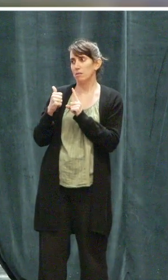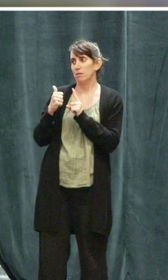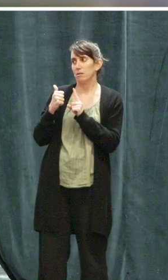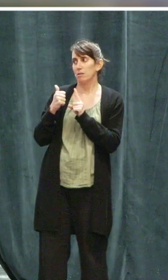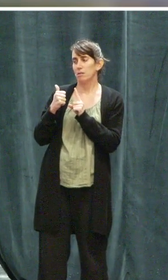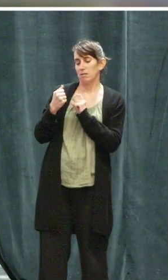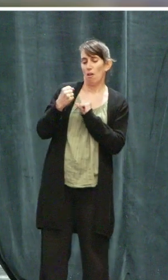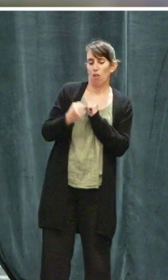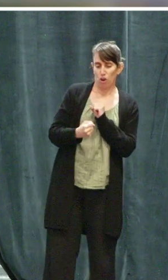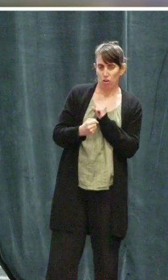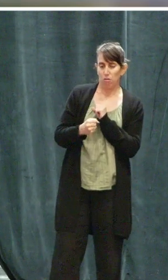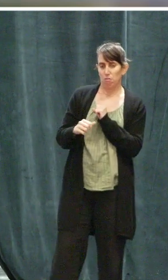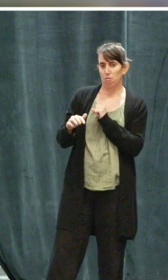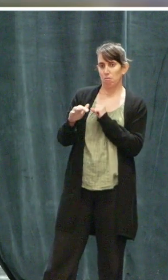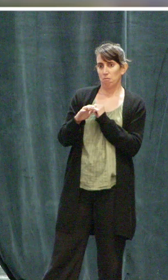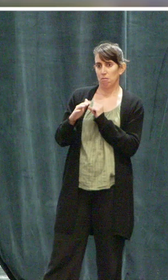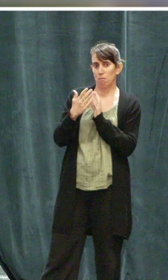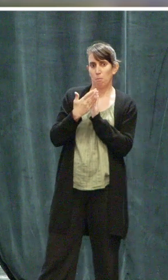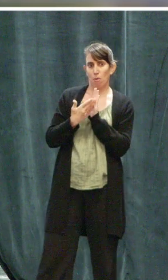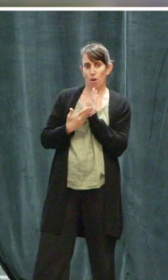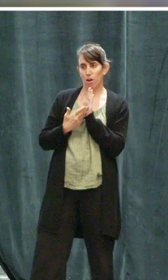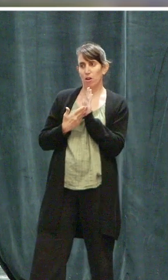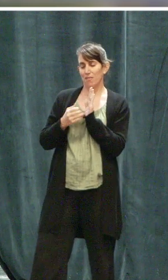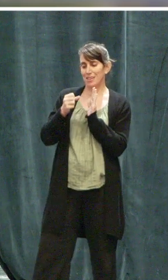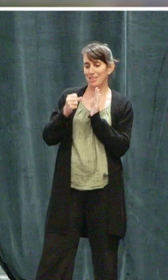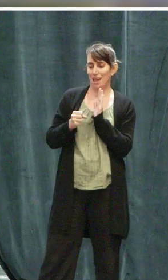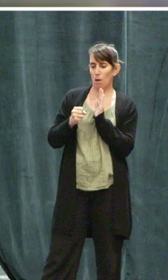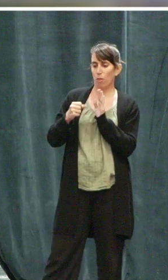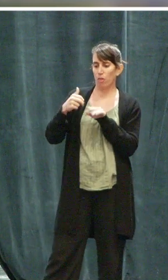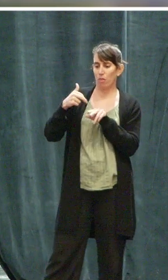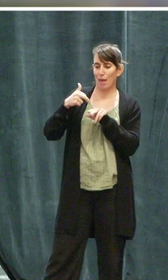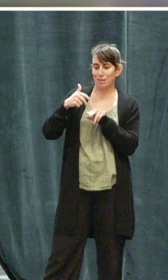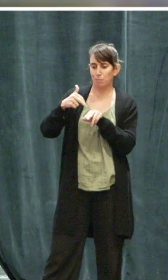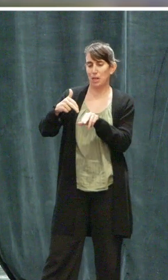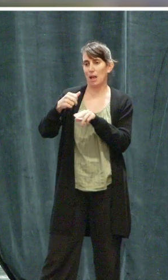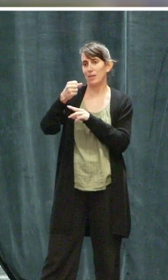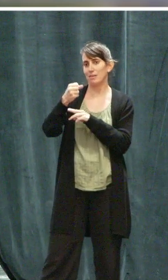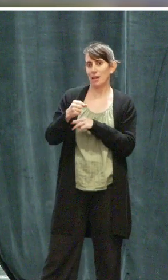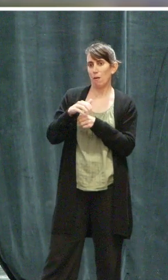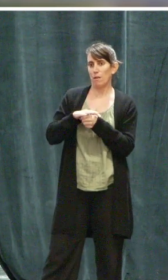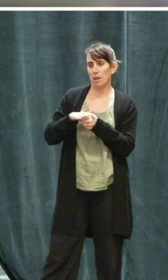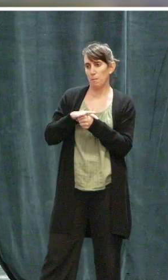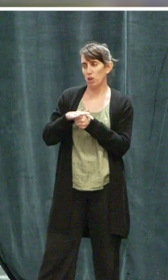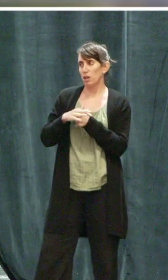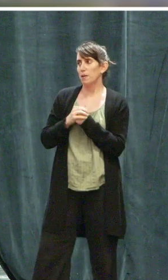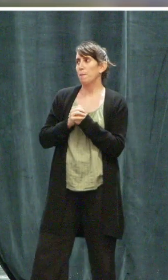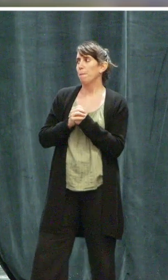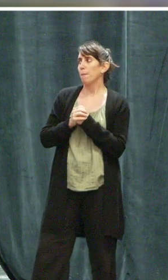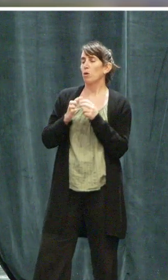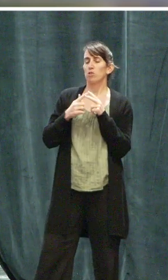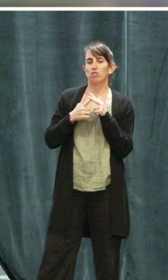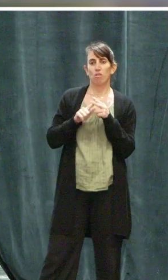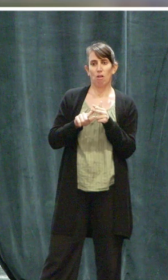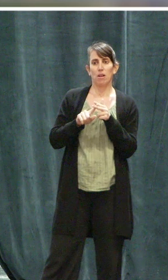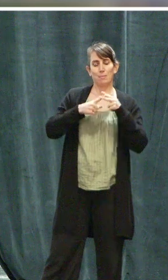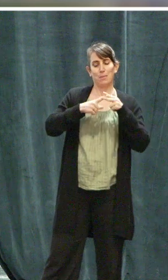that southern part of the South Esplanade, the South neighborhood, was starting at the beginning, portions of that